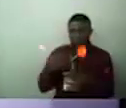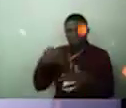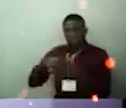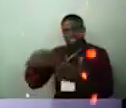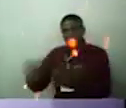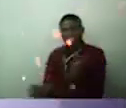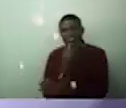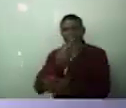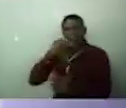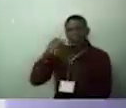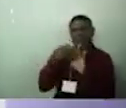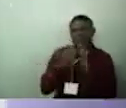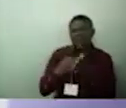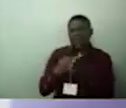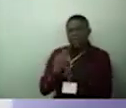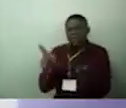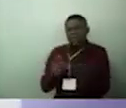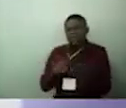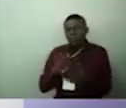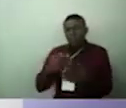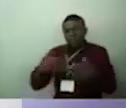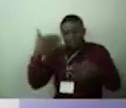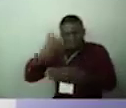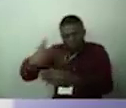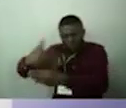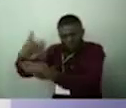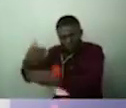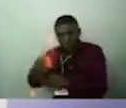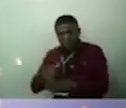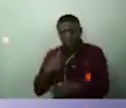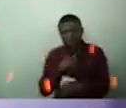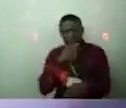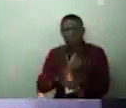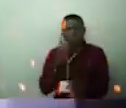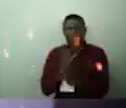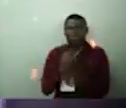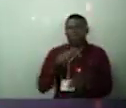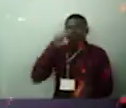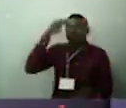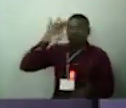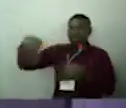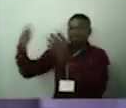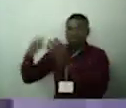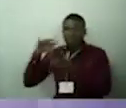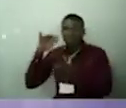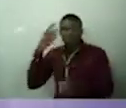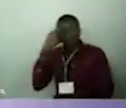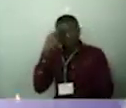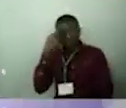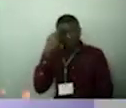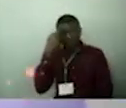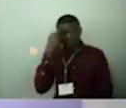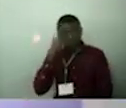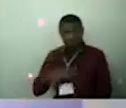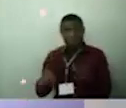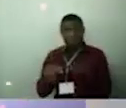it is according to where we are territories and ruled that will be bringing our glory. That is fine. But I